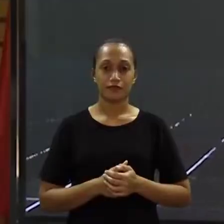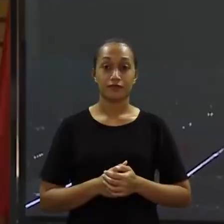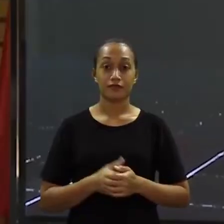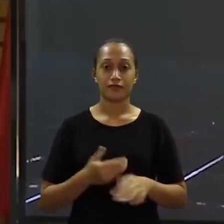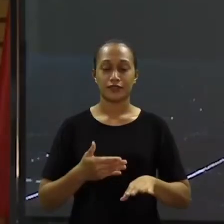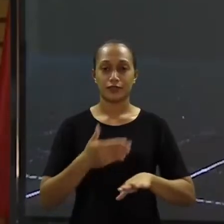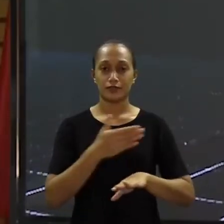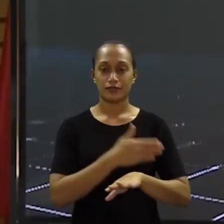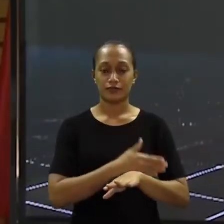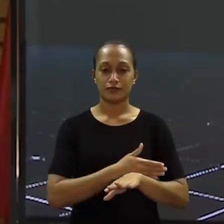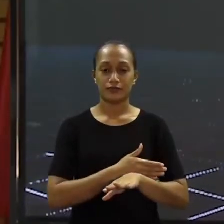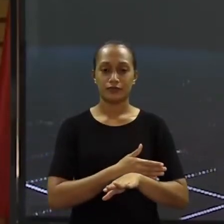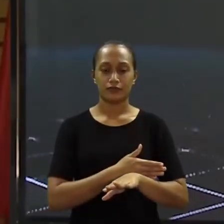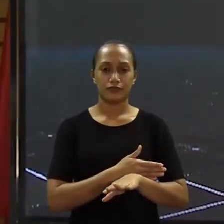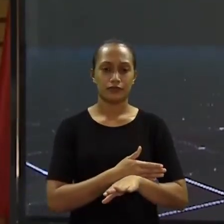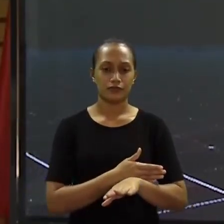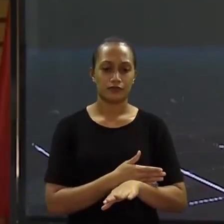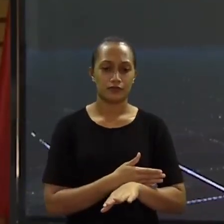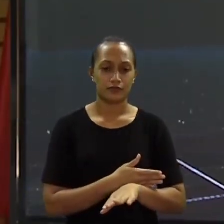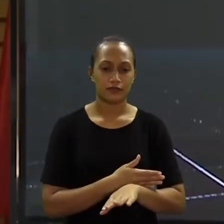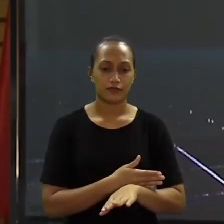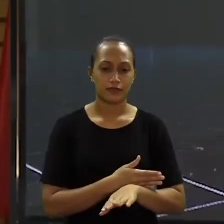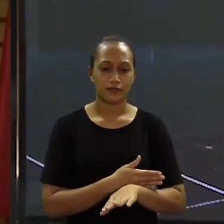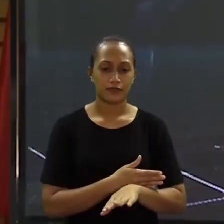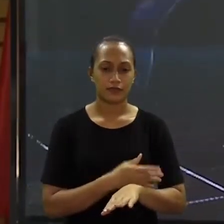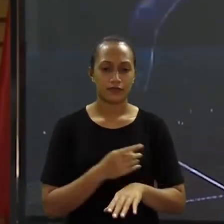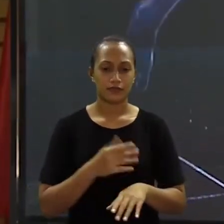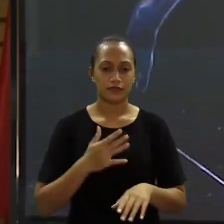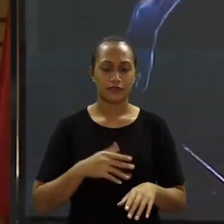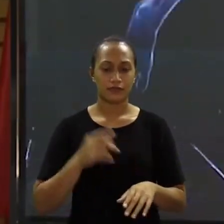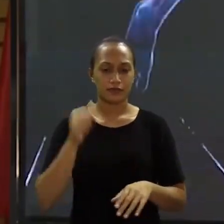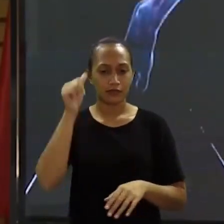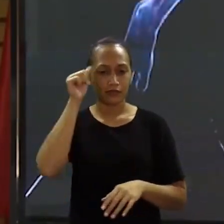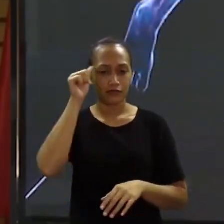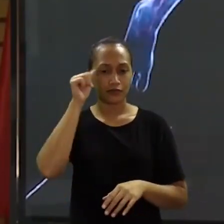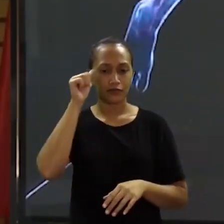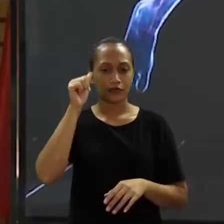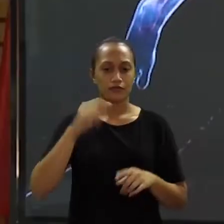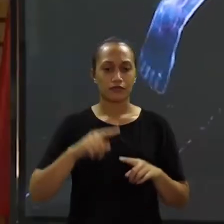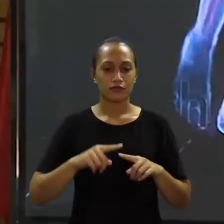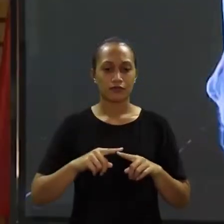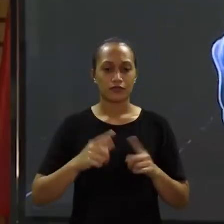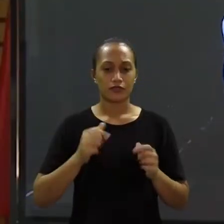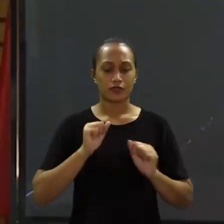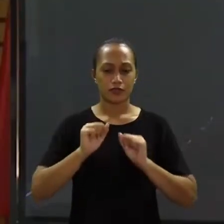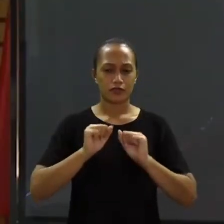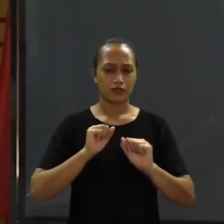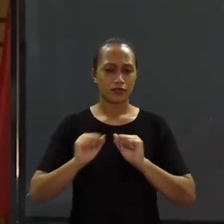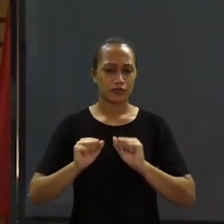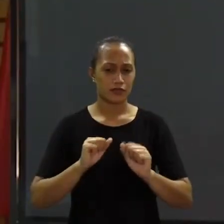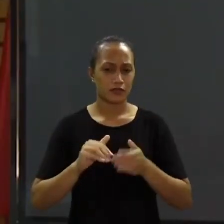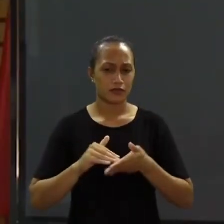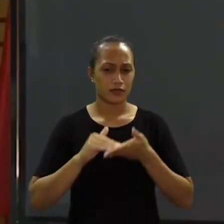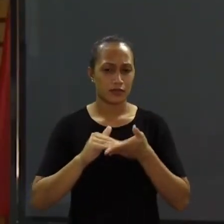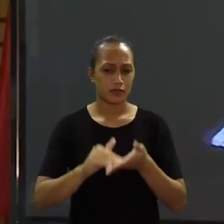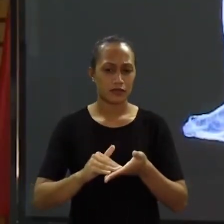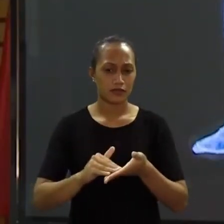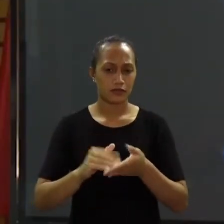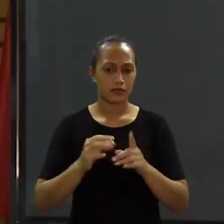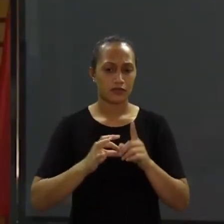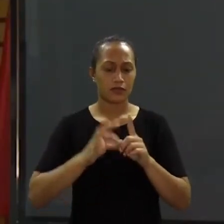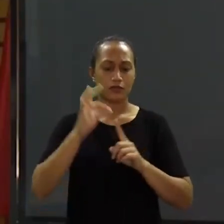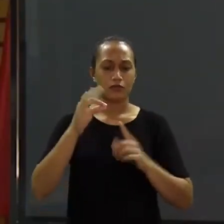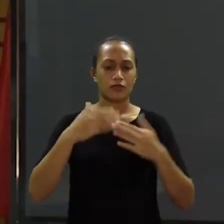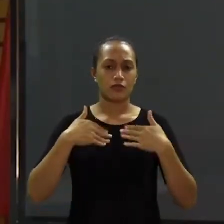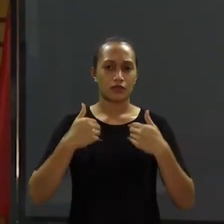Before our lesson concludes, I know some of you really want to know the kind of exercises that helps improve the health of